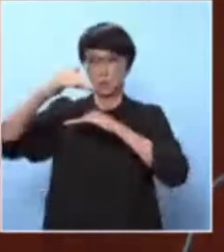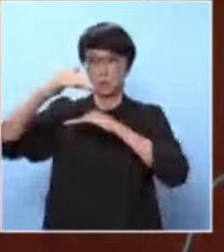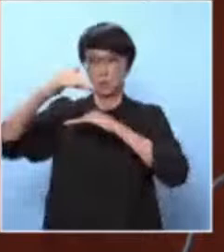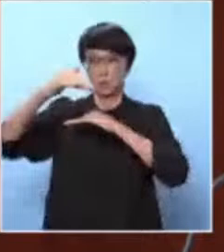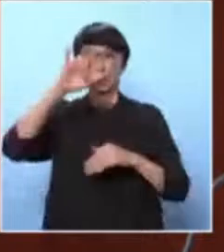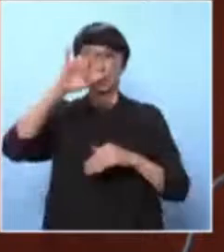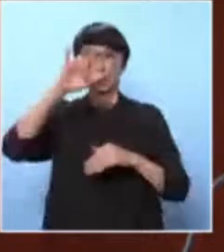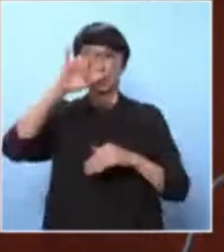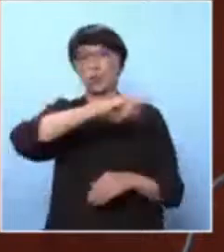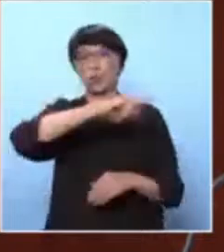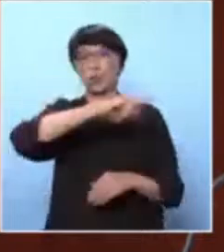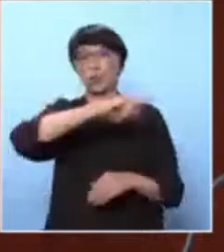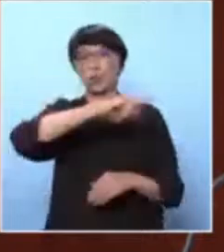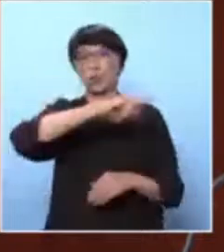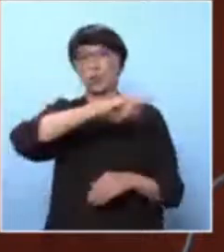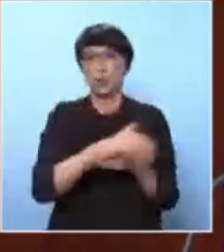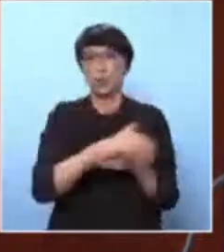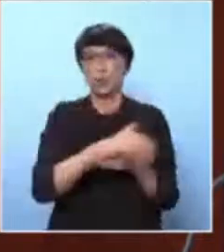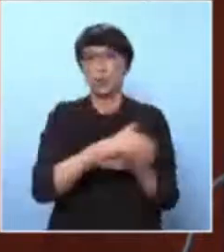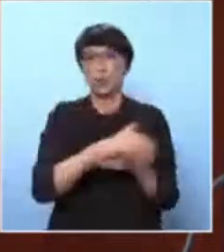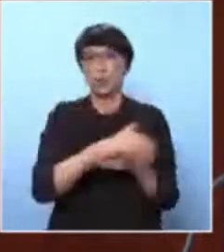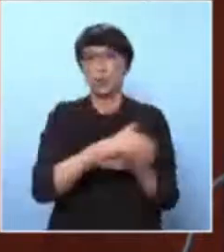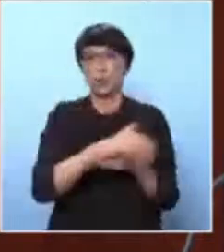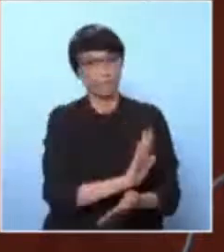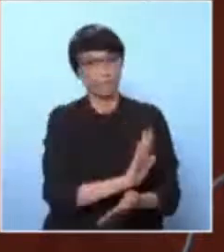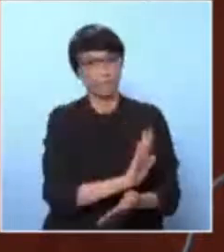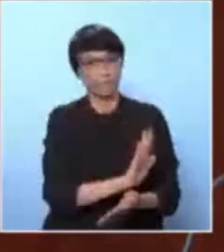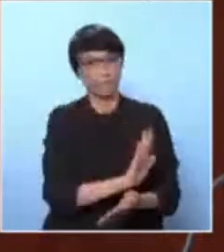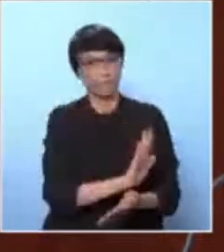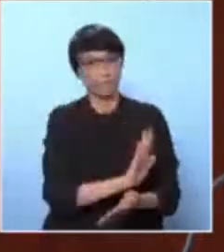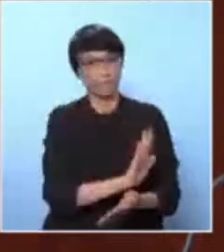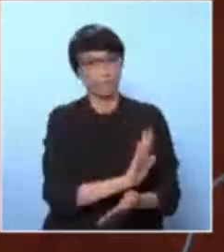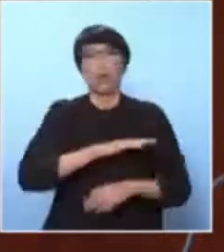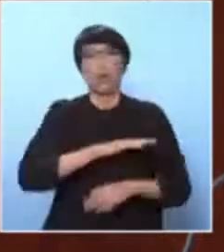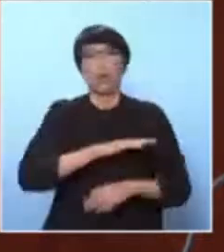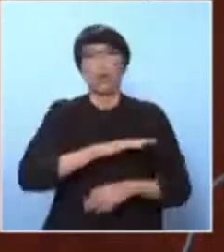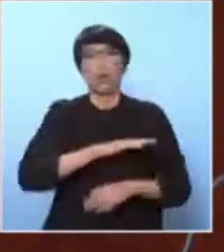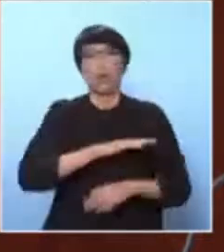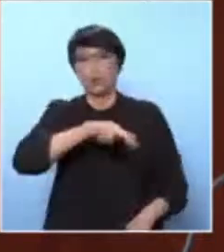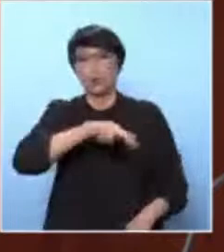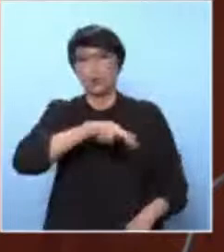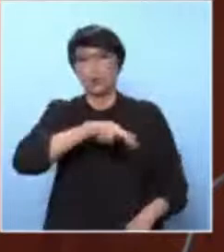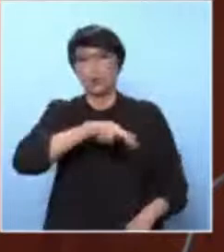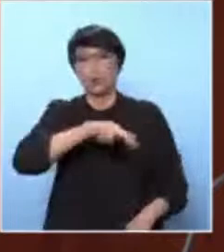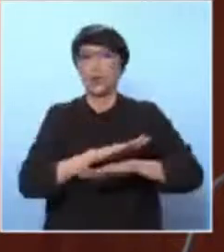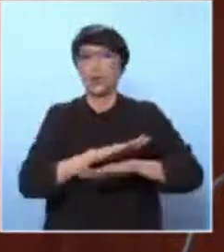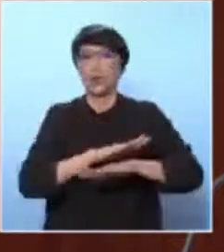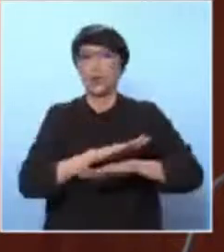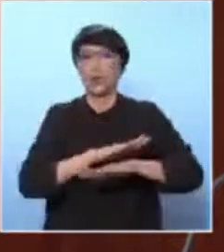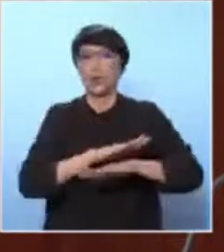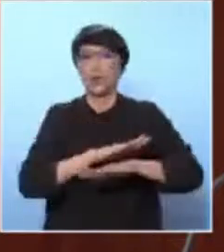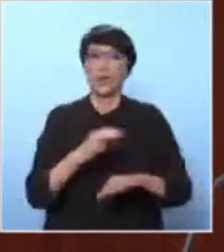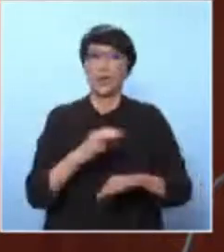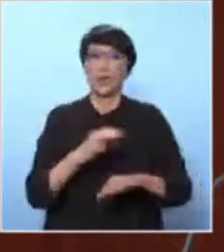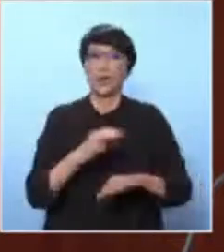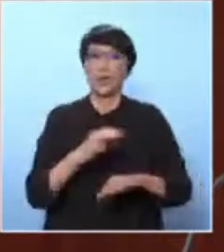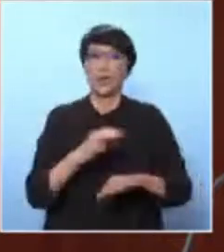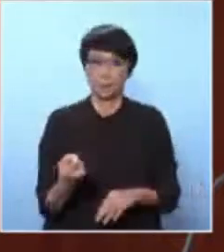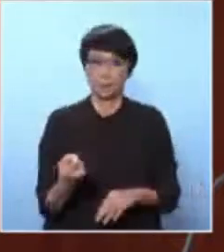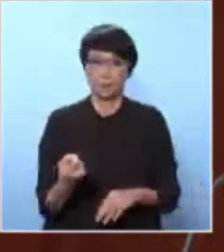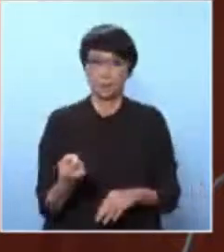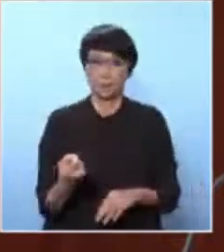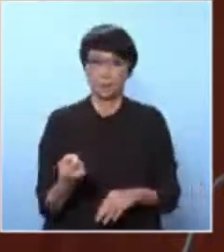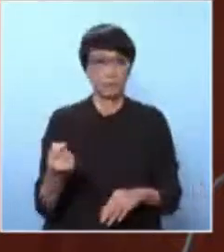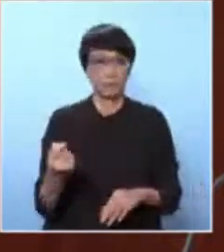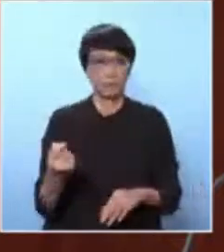need to repeat screening procedures and thereby achieving savings in time and operating cost. The operation has been smooth to date,